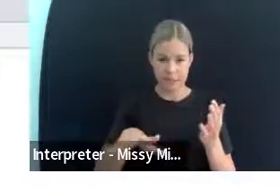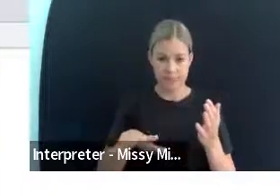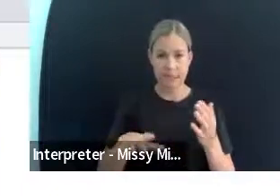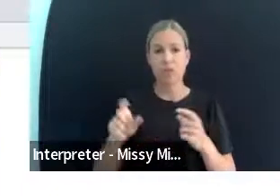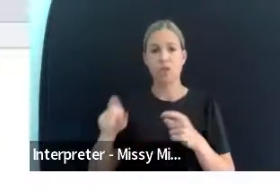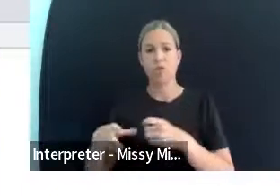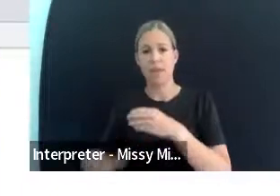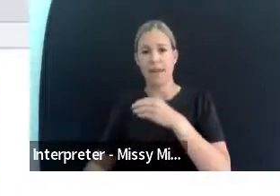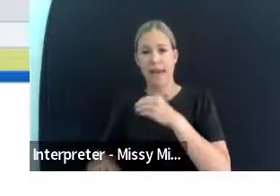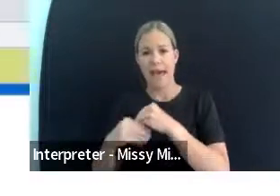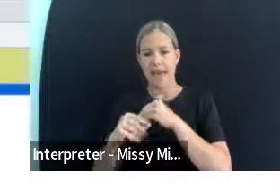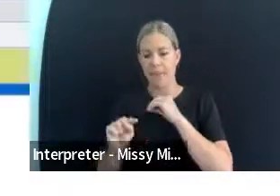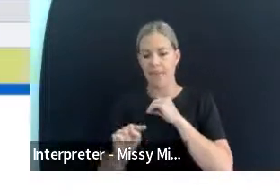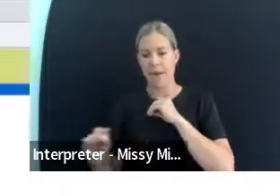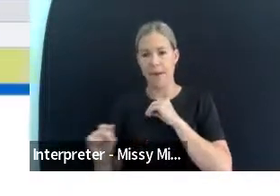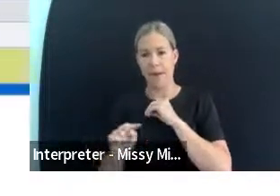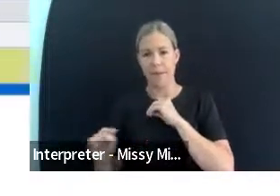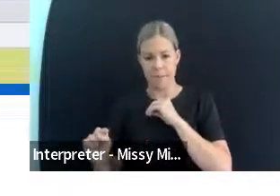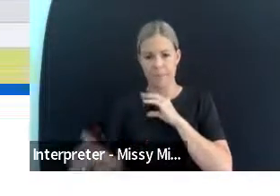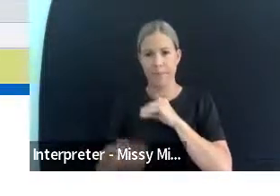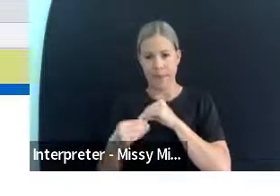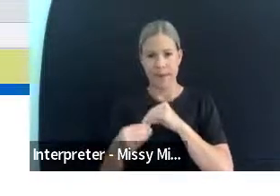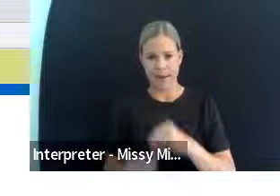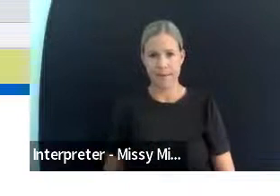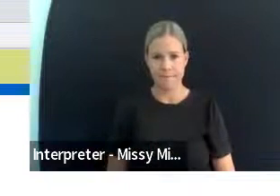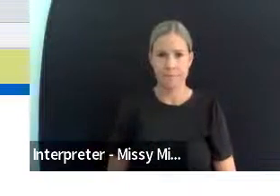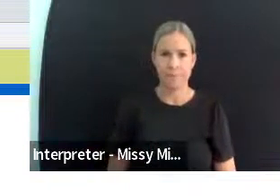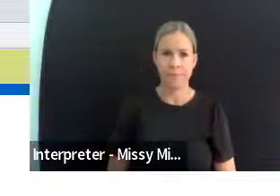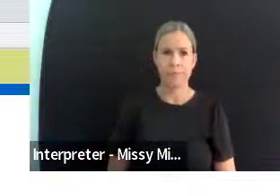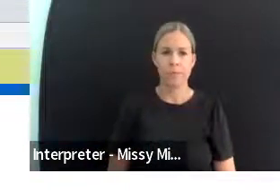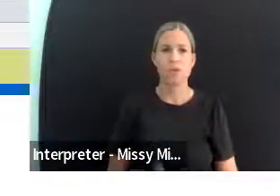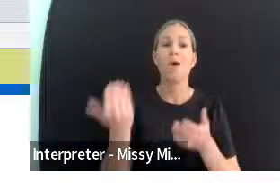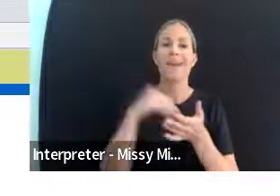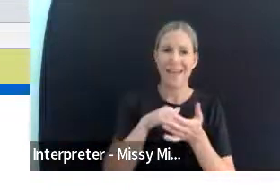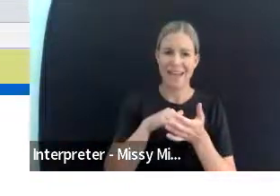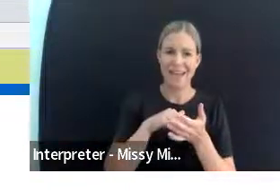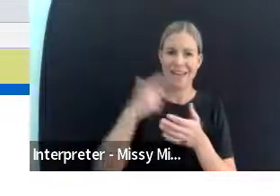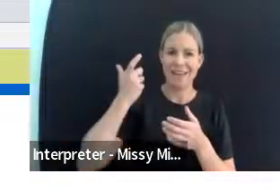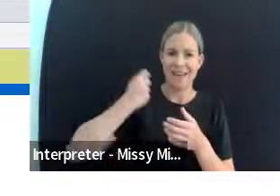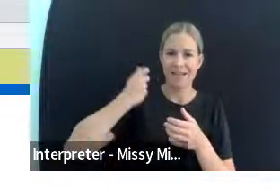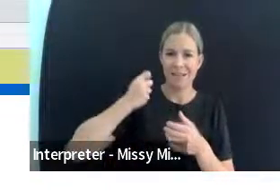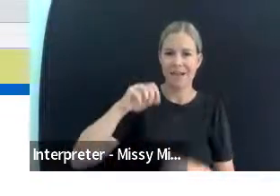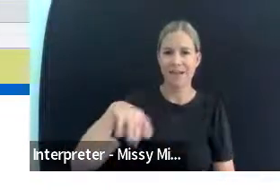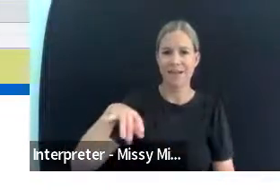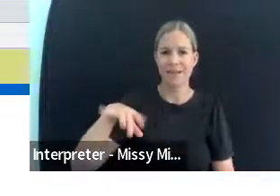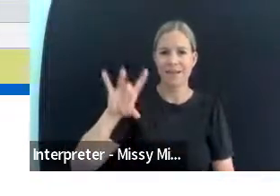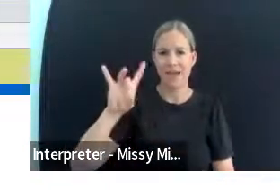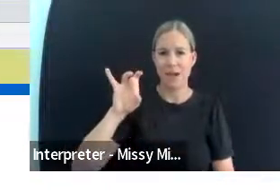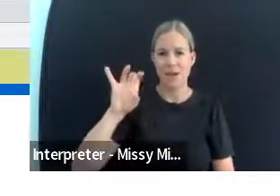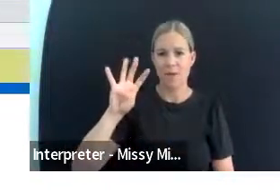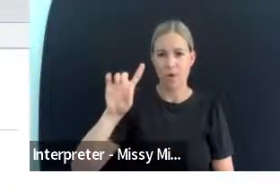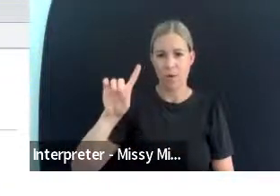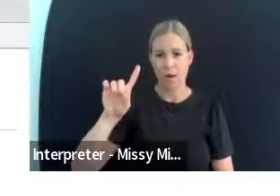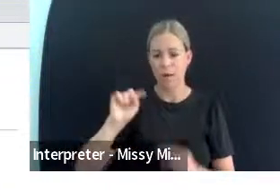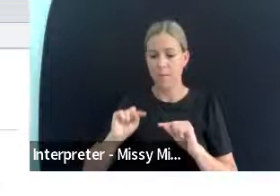that down here in this box. So let me do that. So impairment-related work expenses could include transportation, as